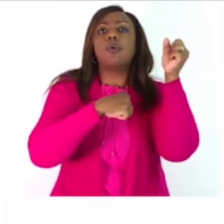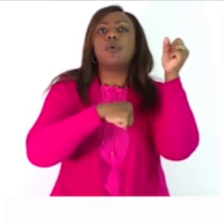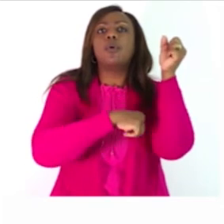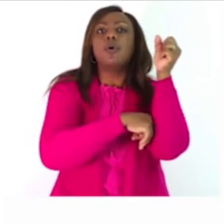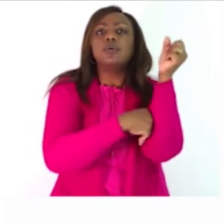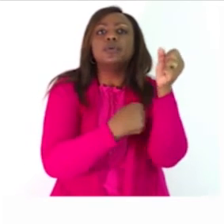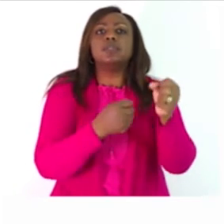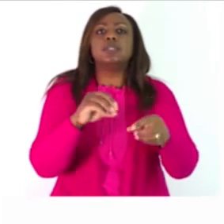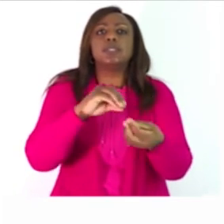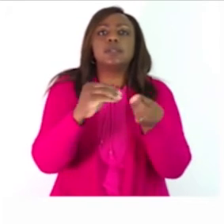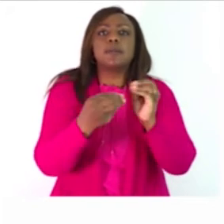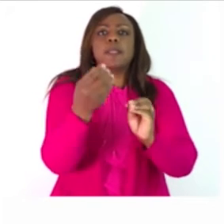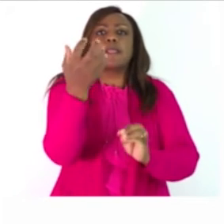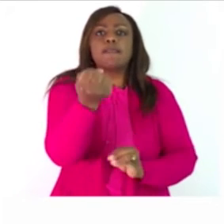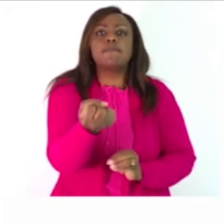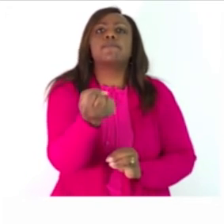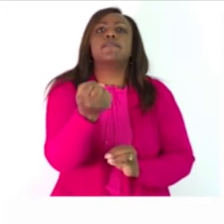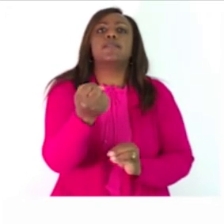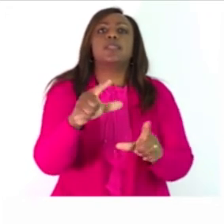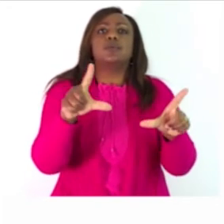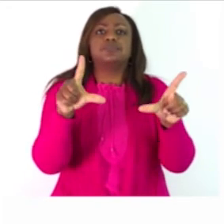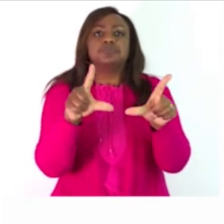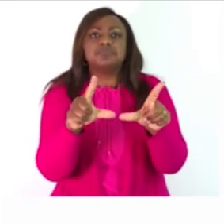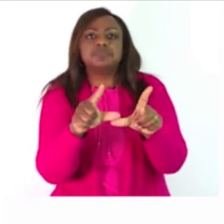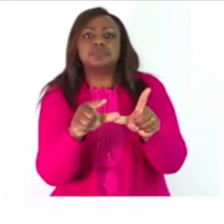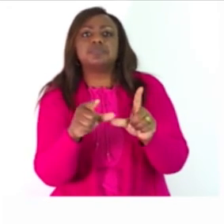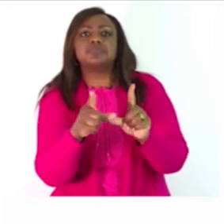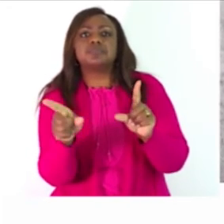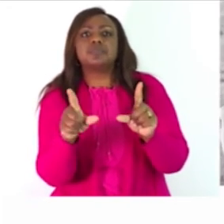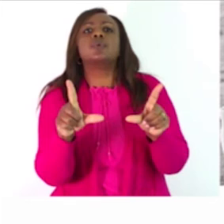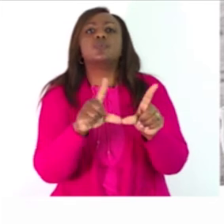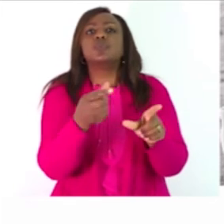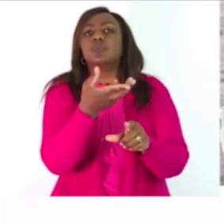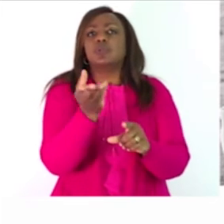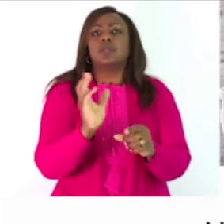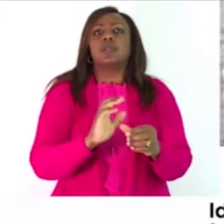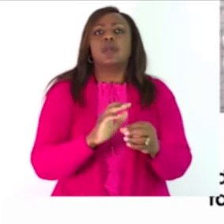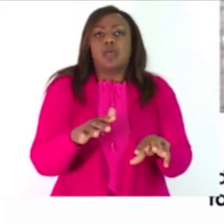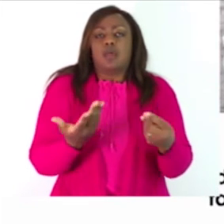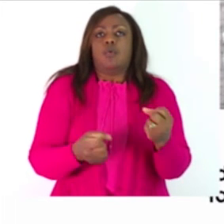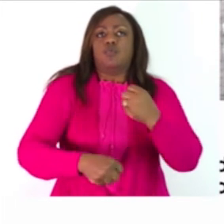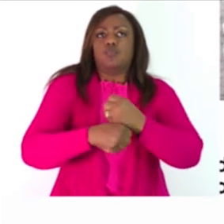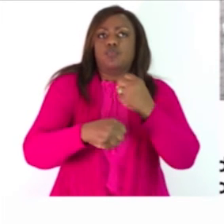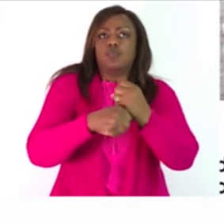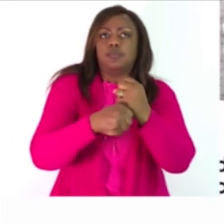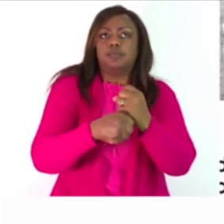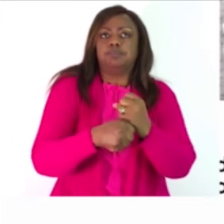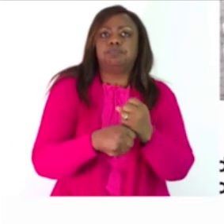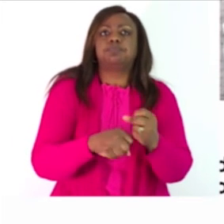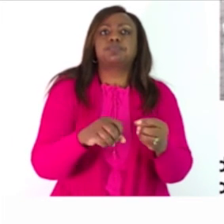of support for substance abusers and or their families and loved ones. The first one we have